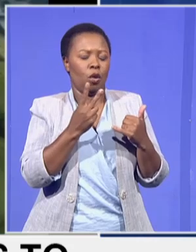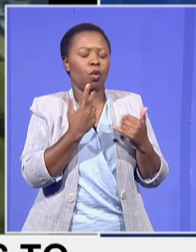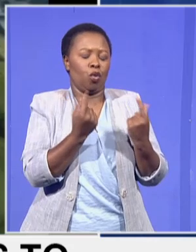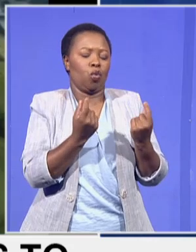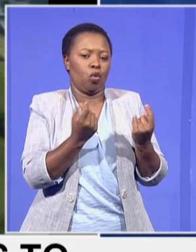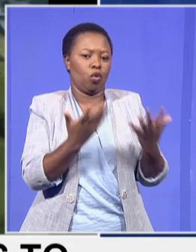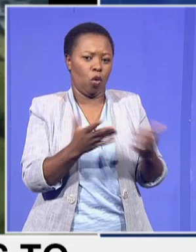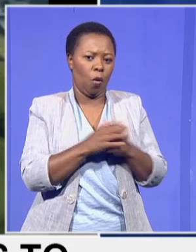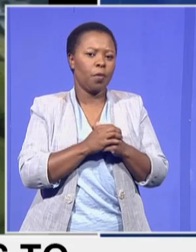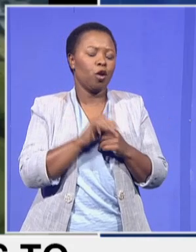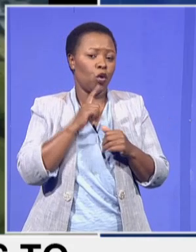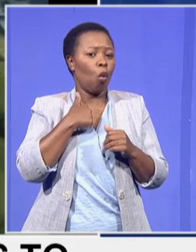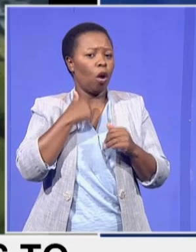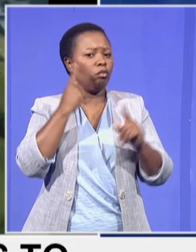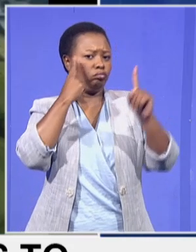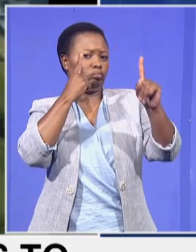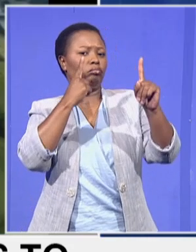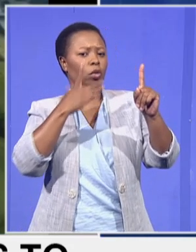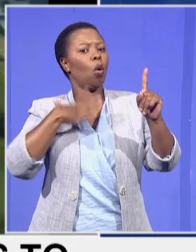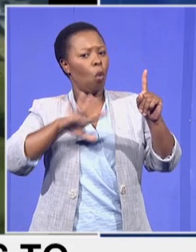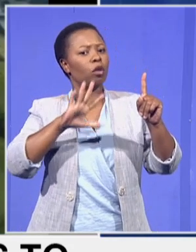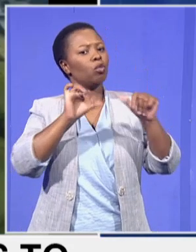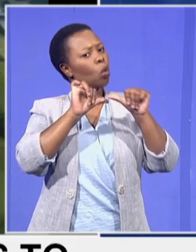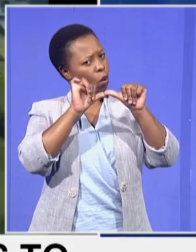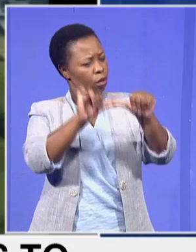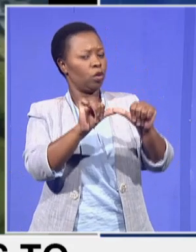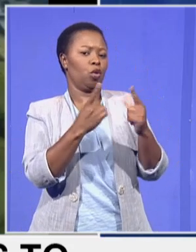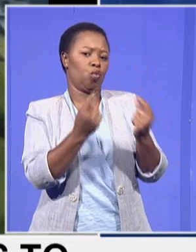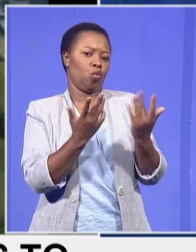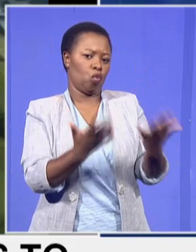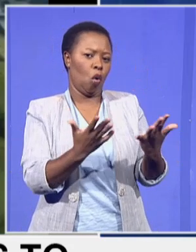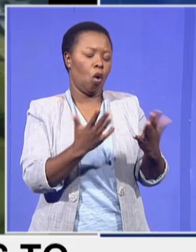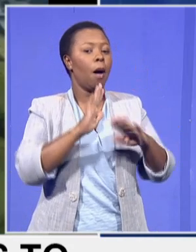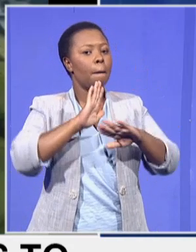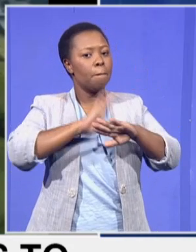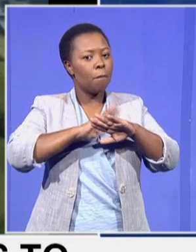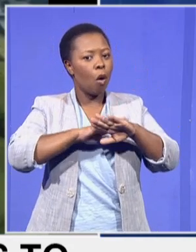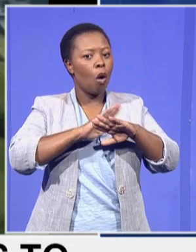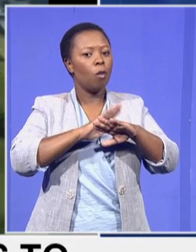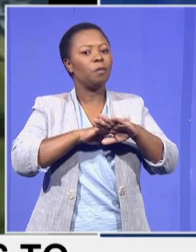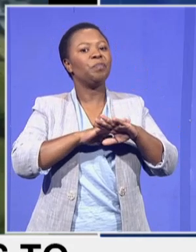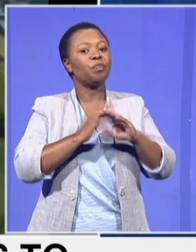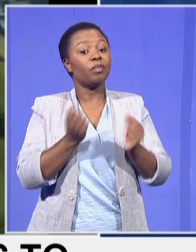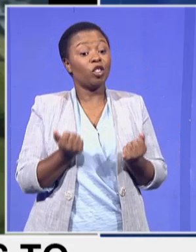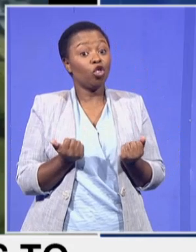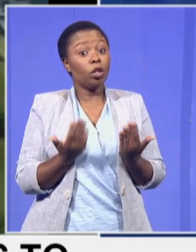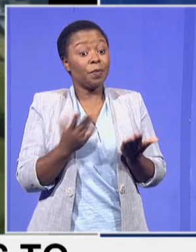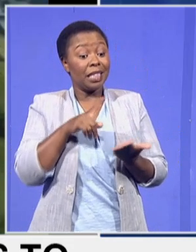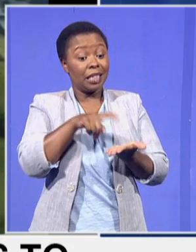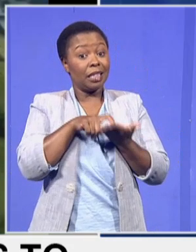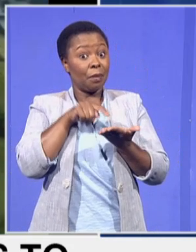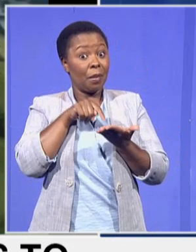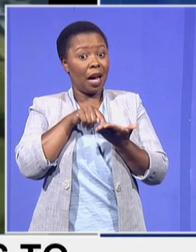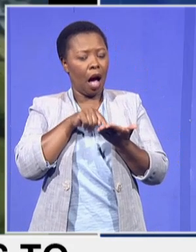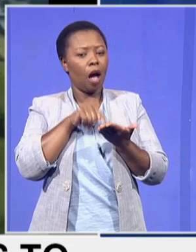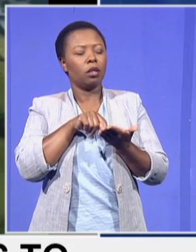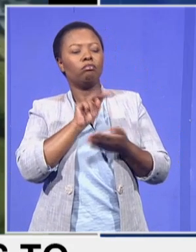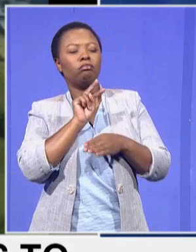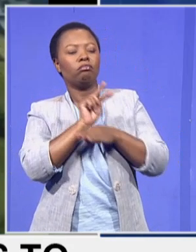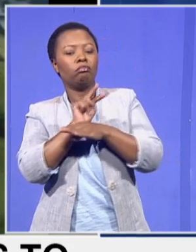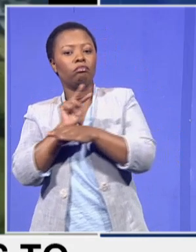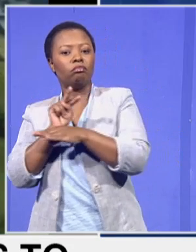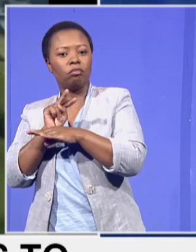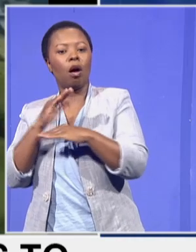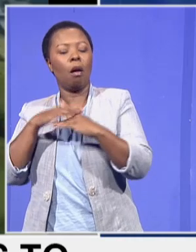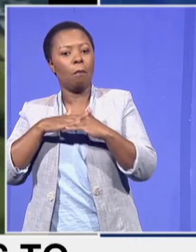And that is what we want to continue doing also, is to closely monitor the supply and demand, that we can at all where